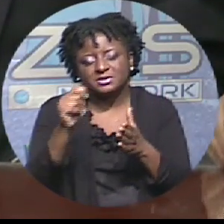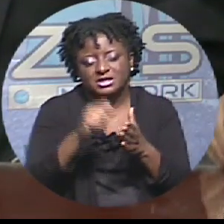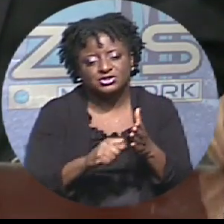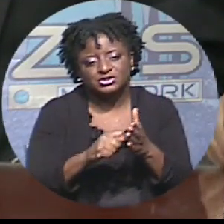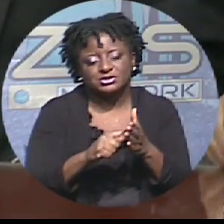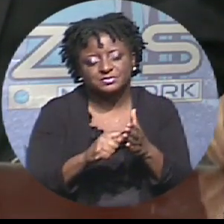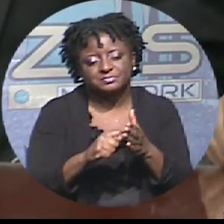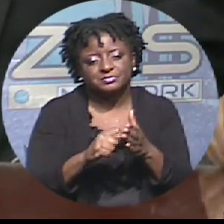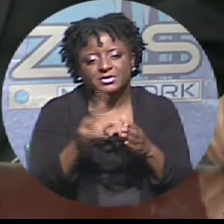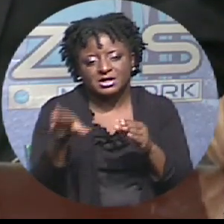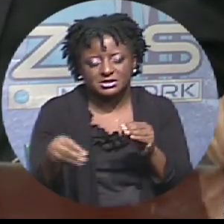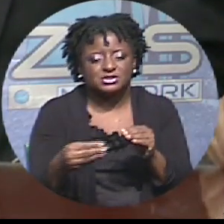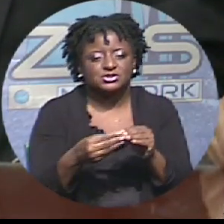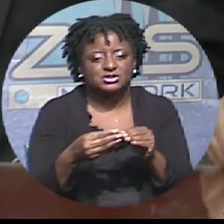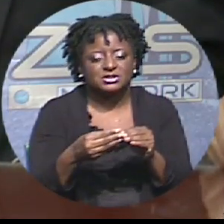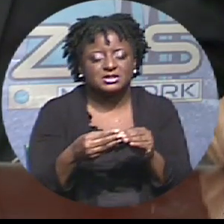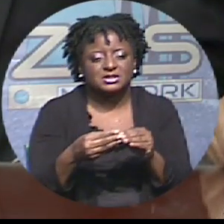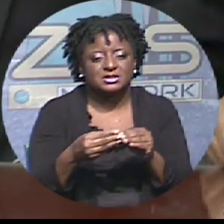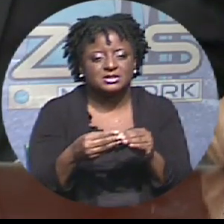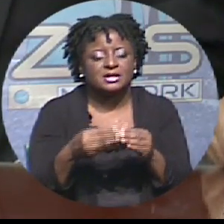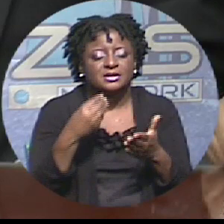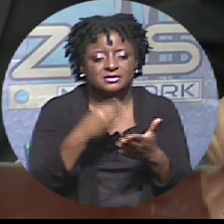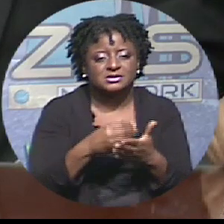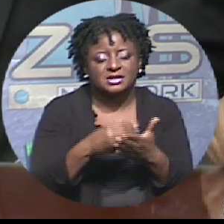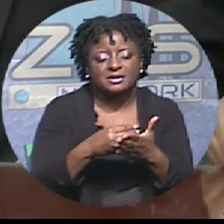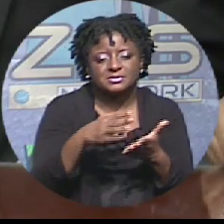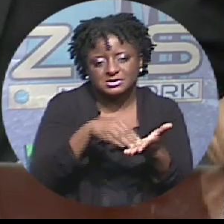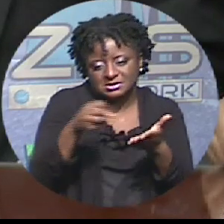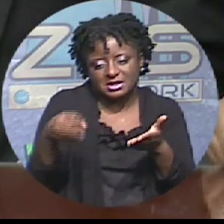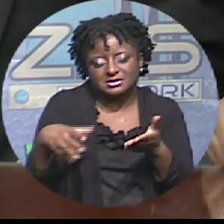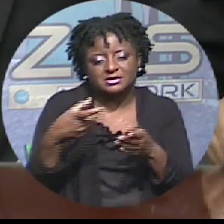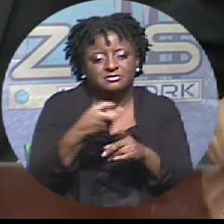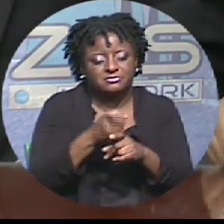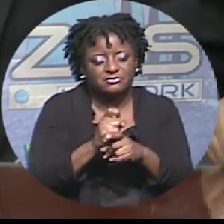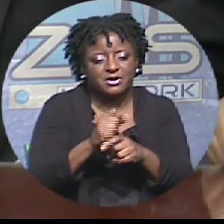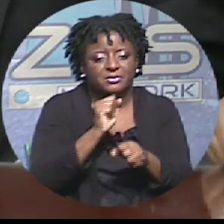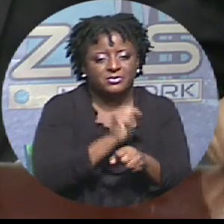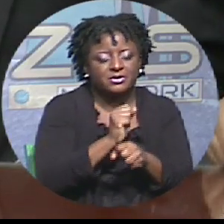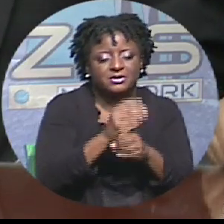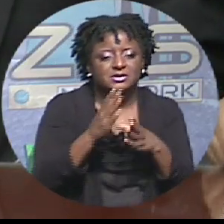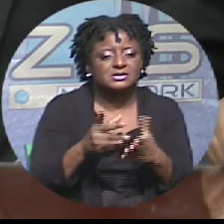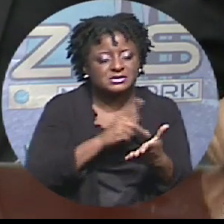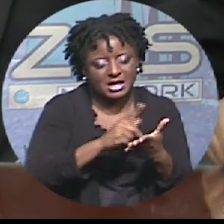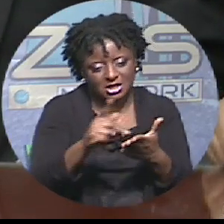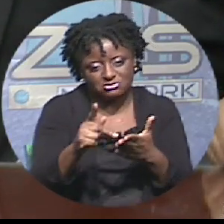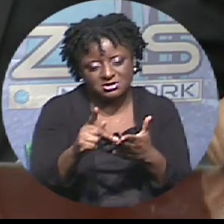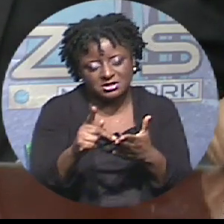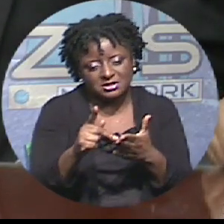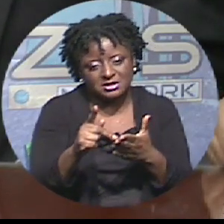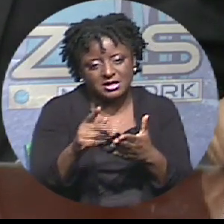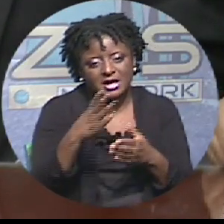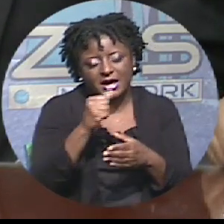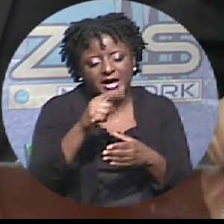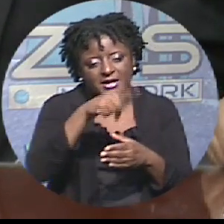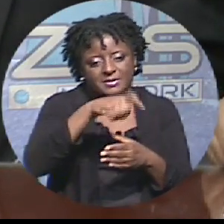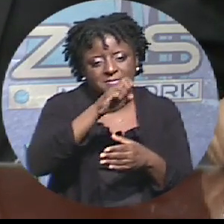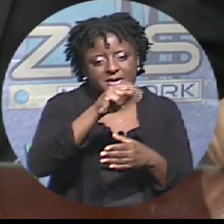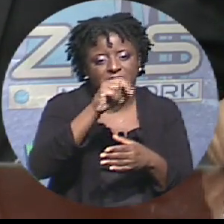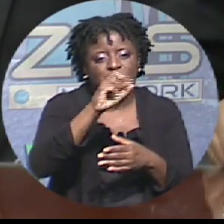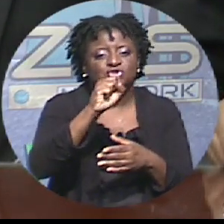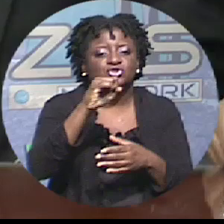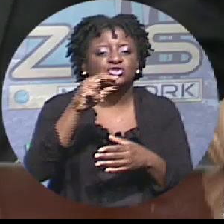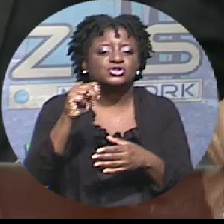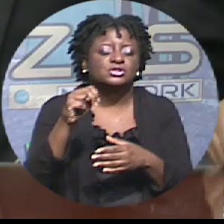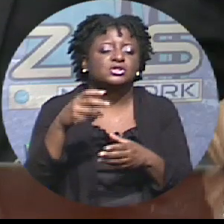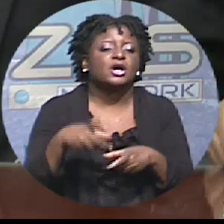Additionally, sums deducted from employees' and former employees' salaries and pension